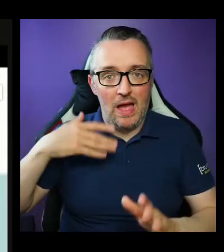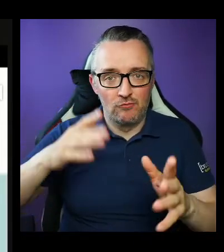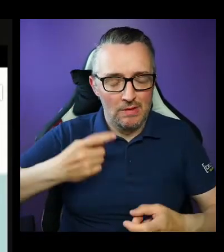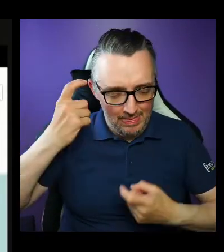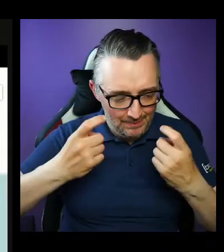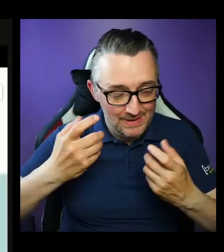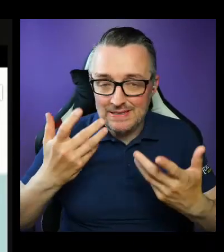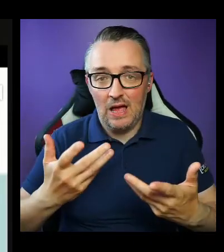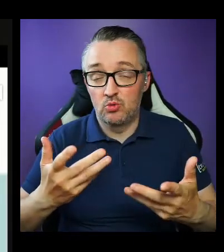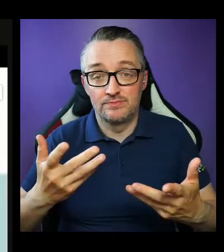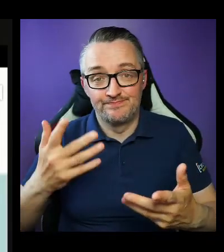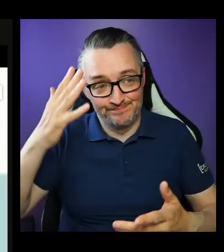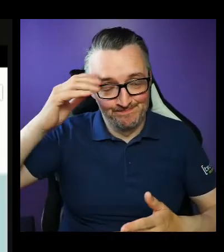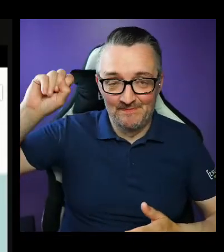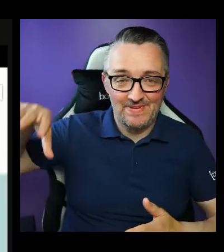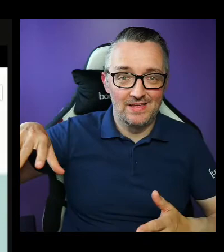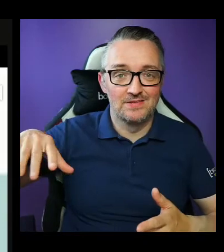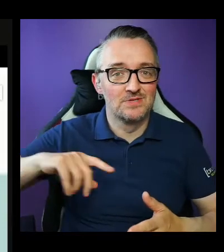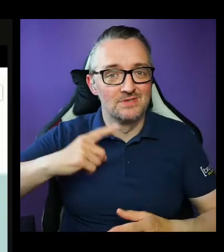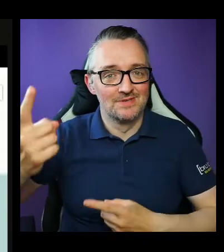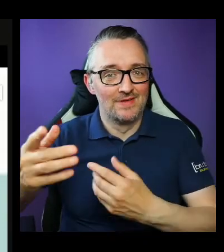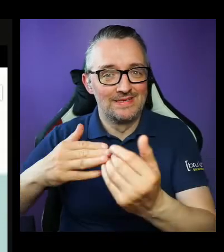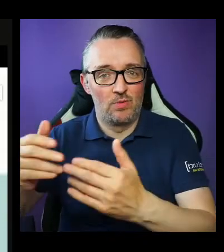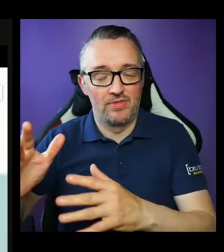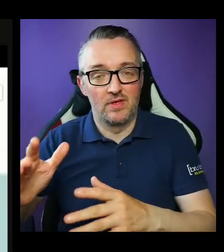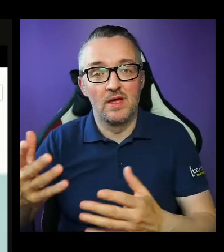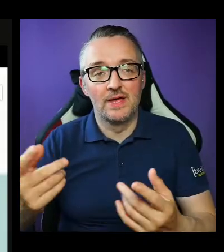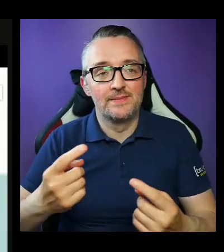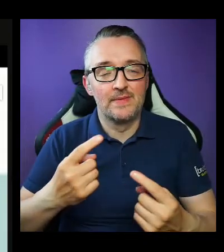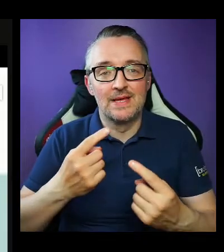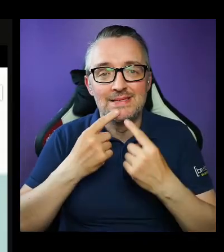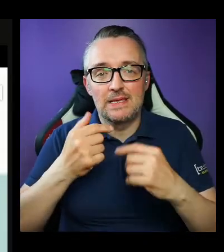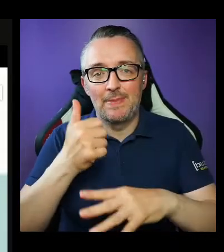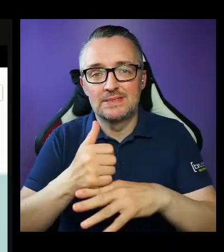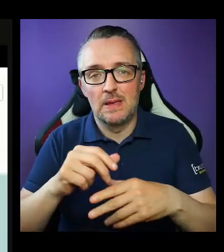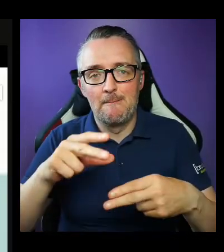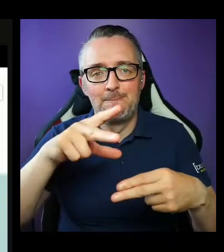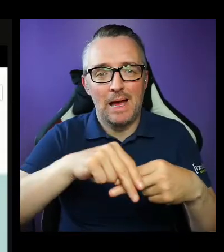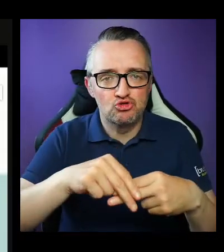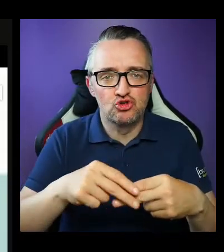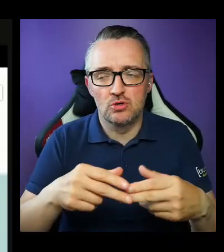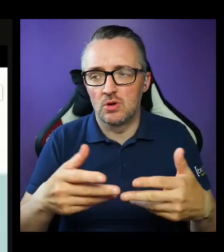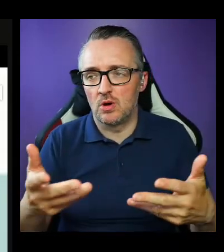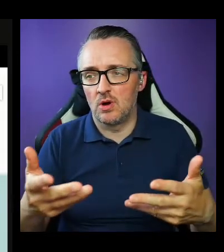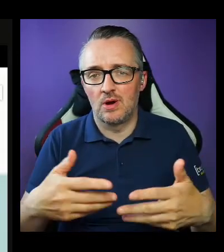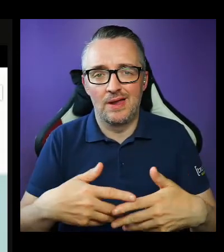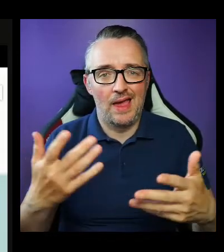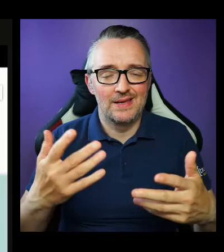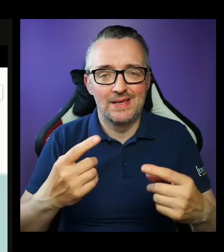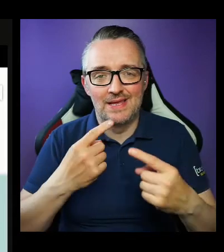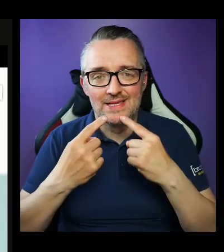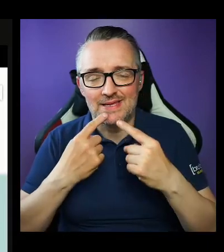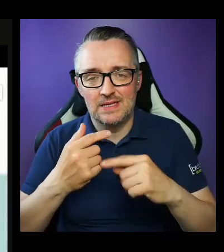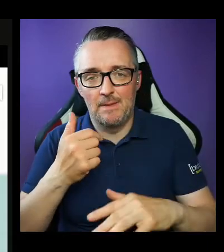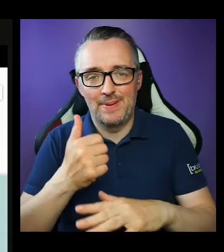but anymore I don't have to. And anything like database patches and all the